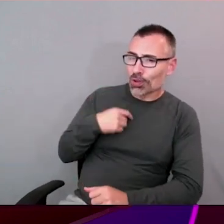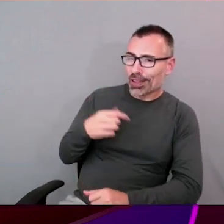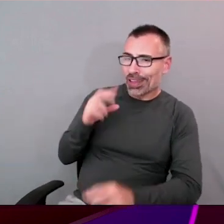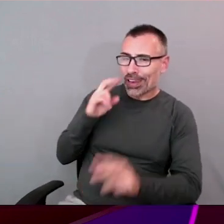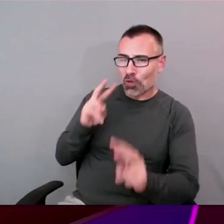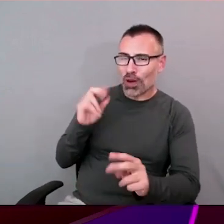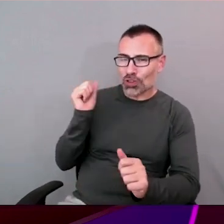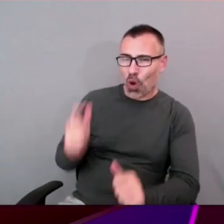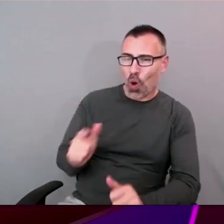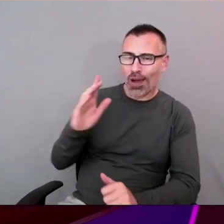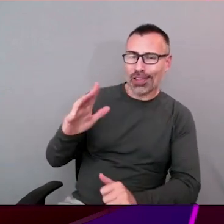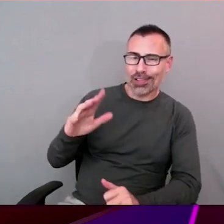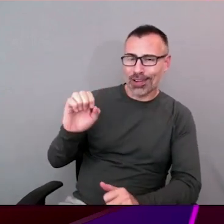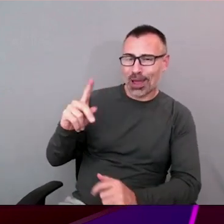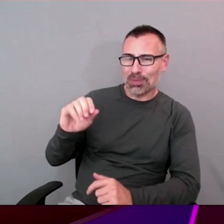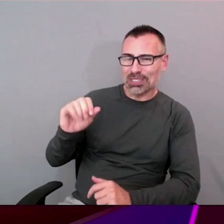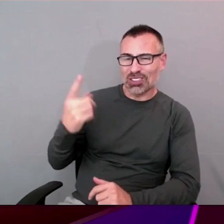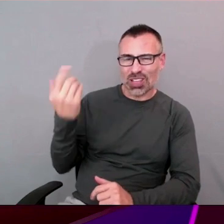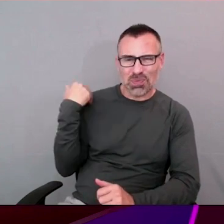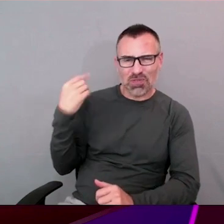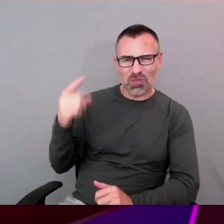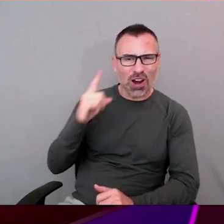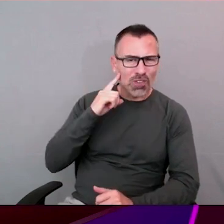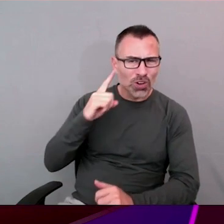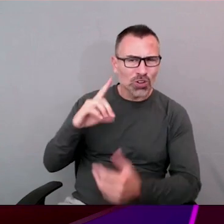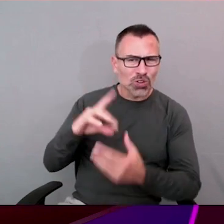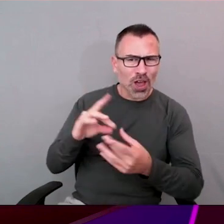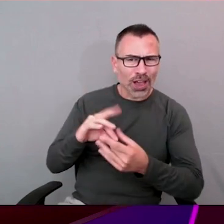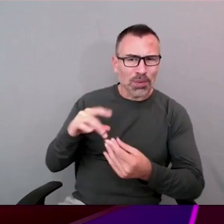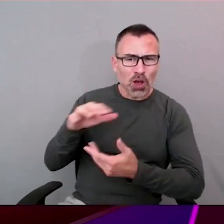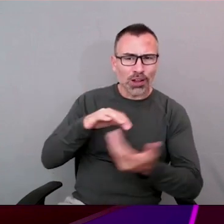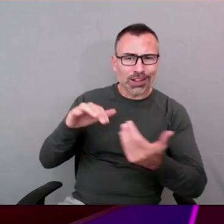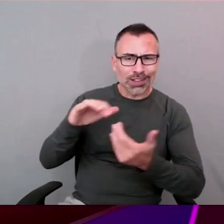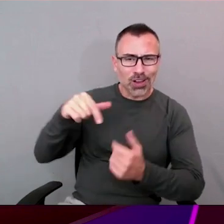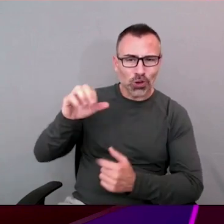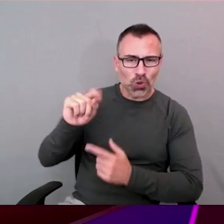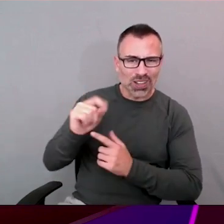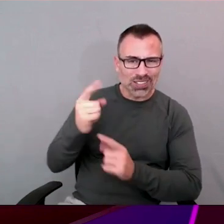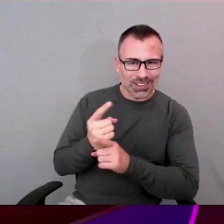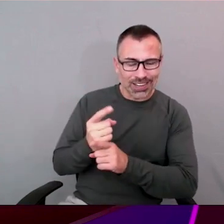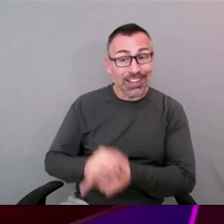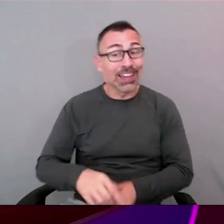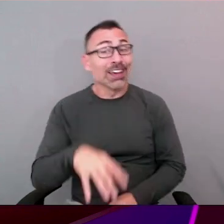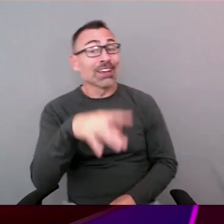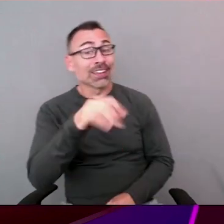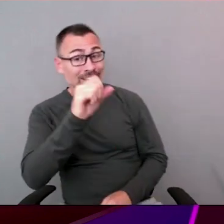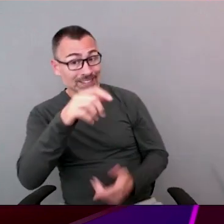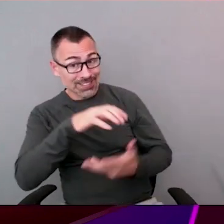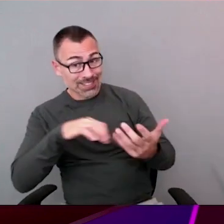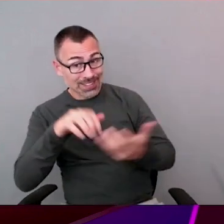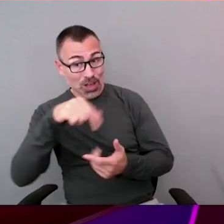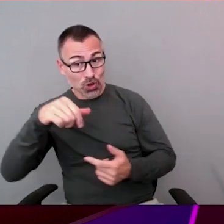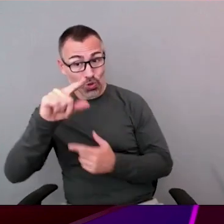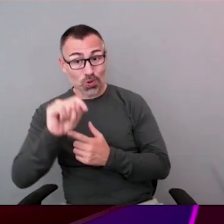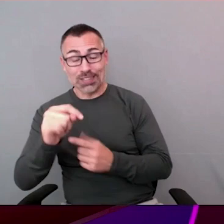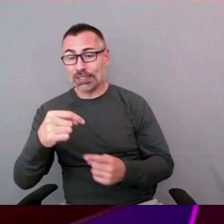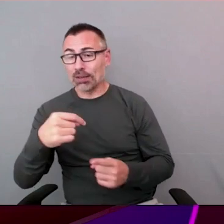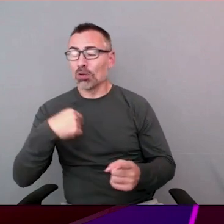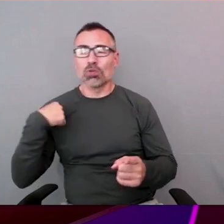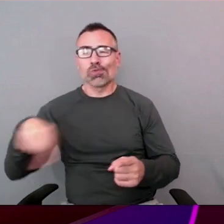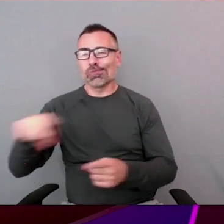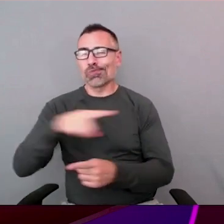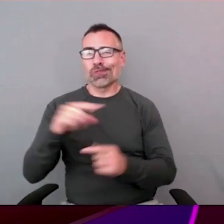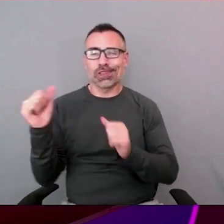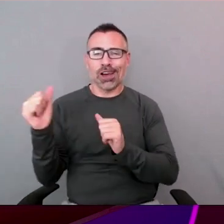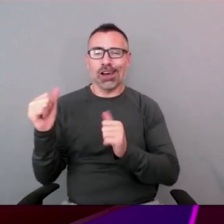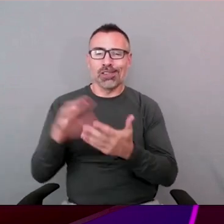couple times during them too. That's right, CloudQuest. We all learn different ways, right? Yeah. I'm a big fan of CloudQuest. It's like a